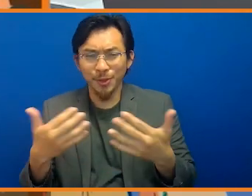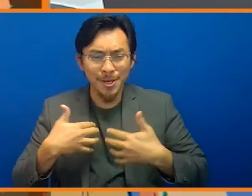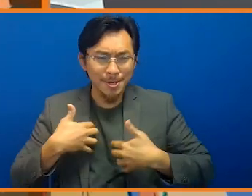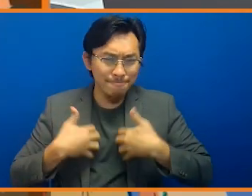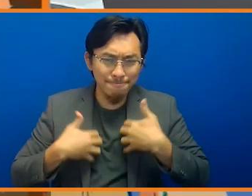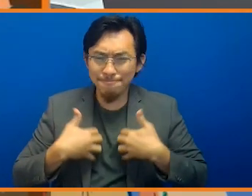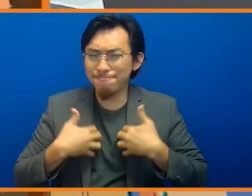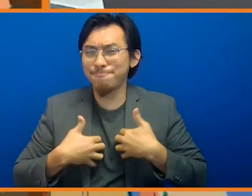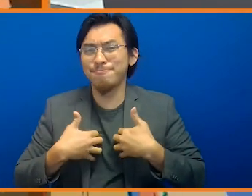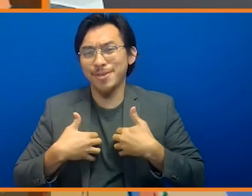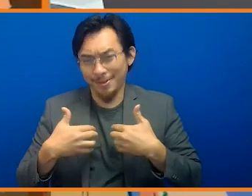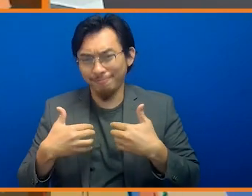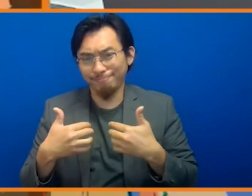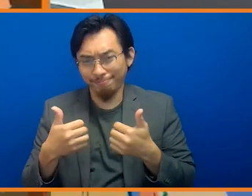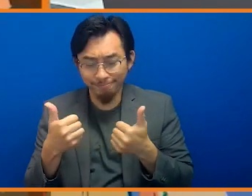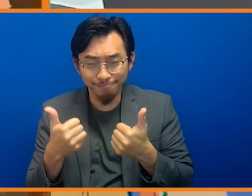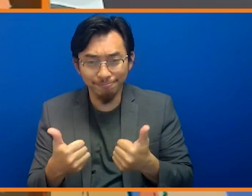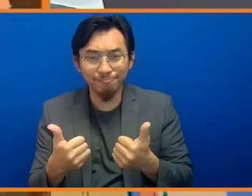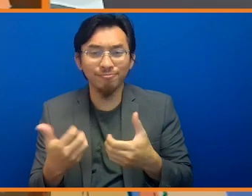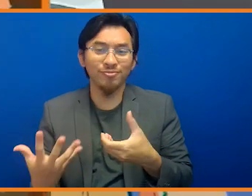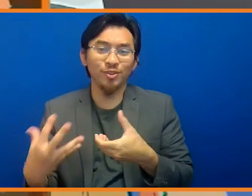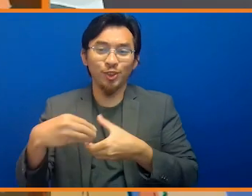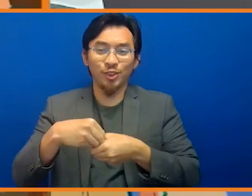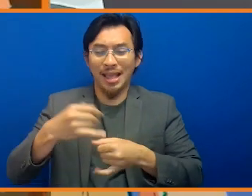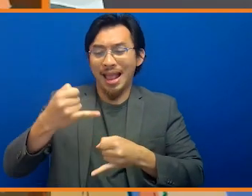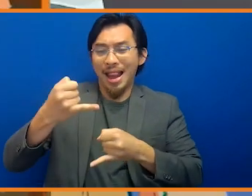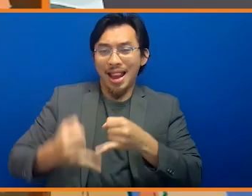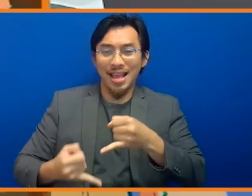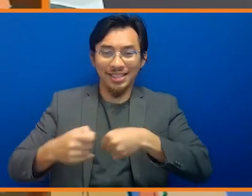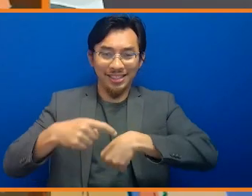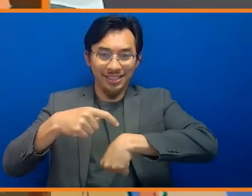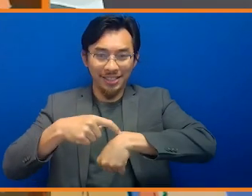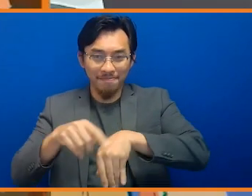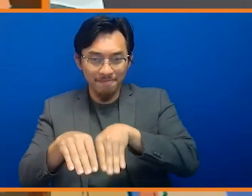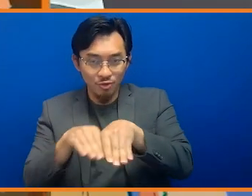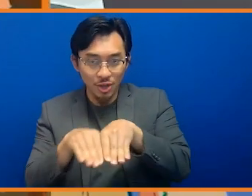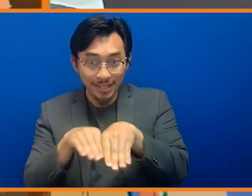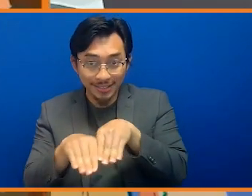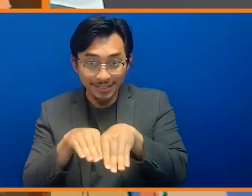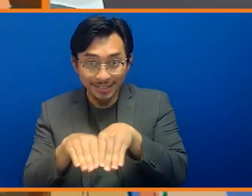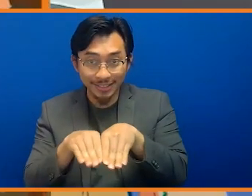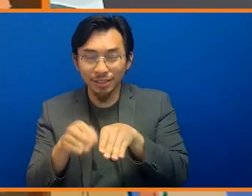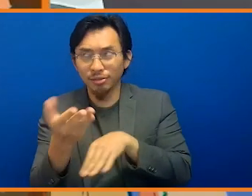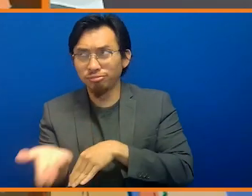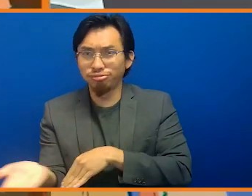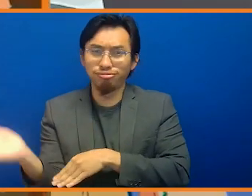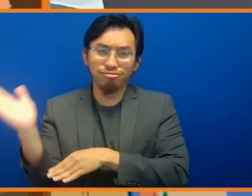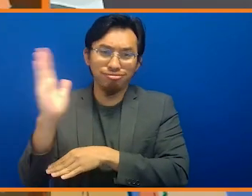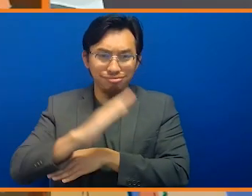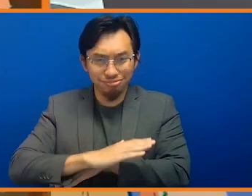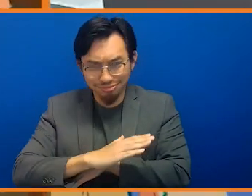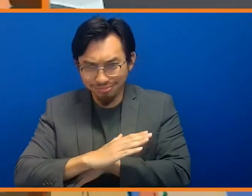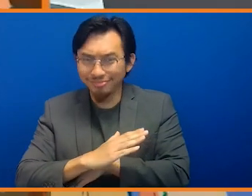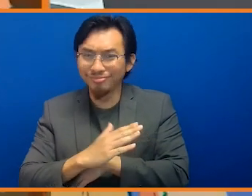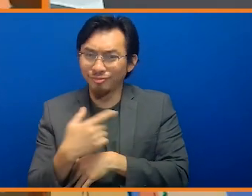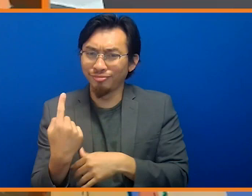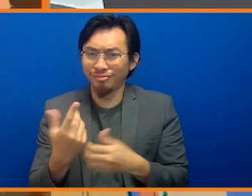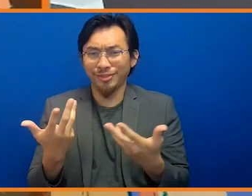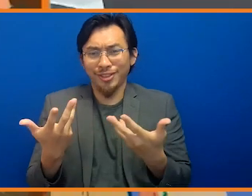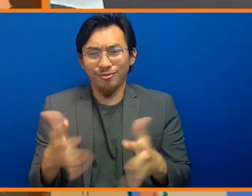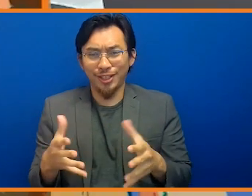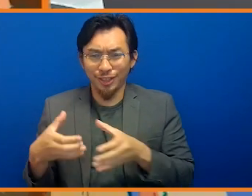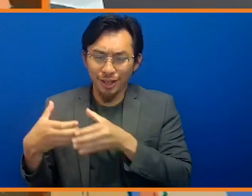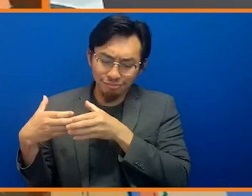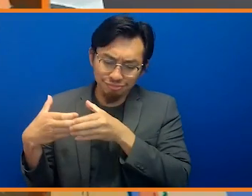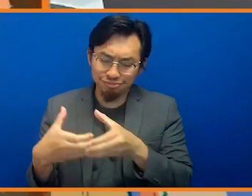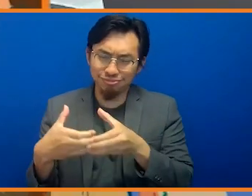still enthusiastic to join the last session for the whole training. We already all the way